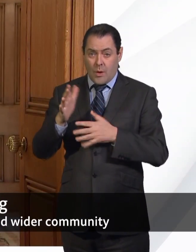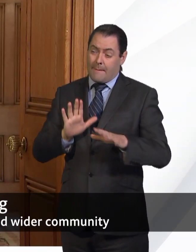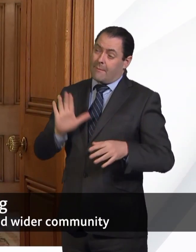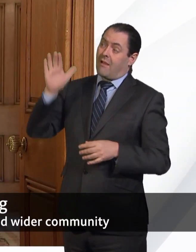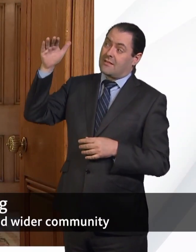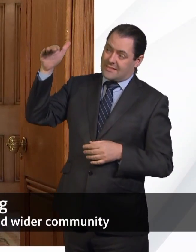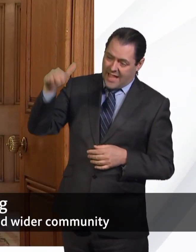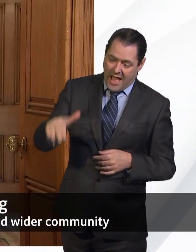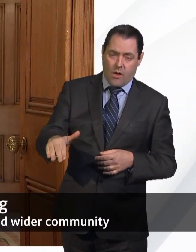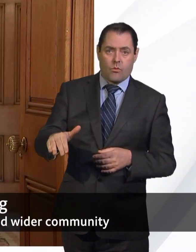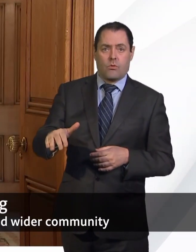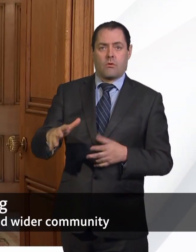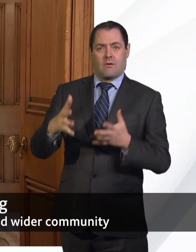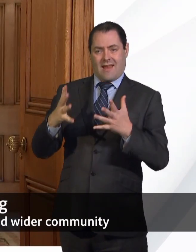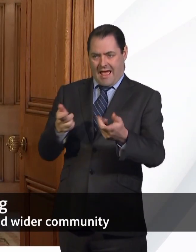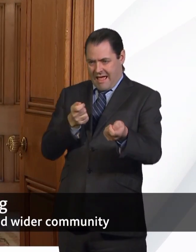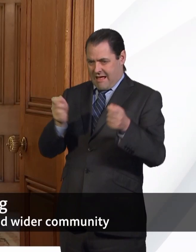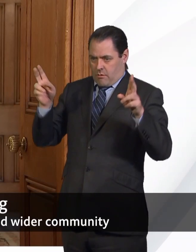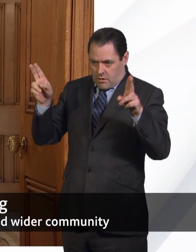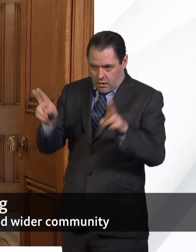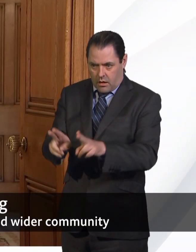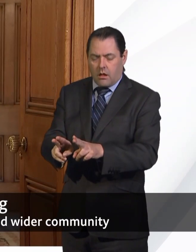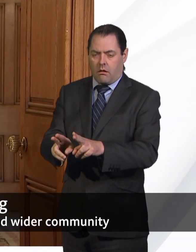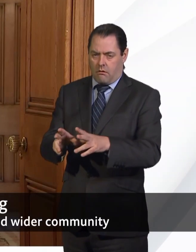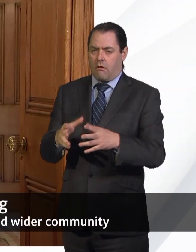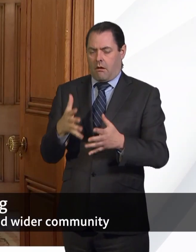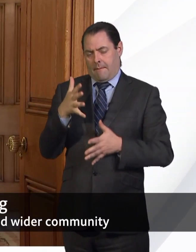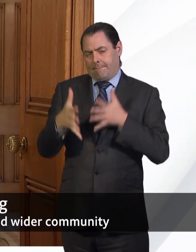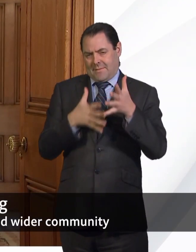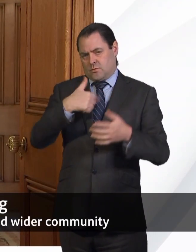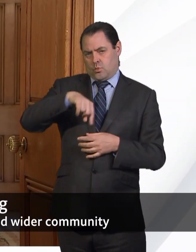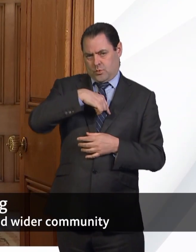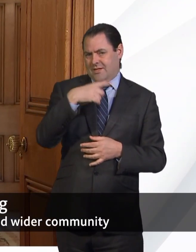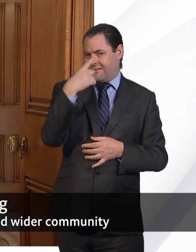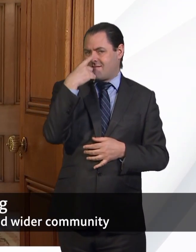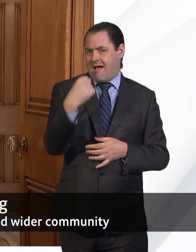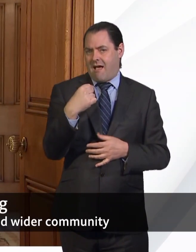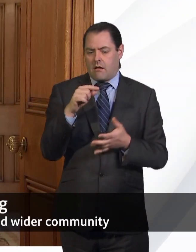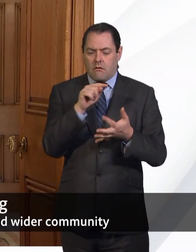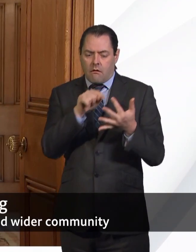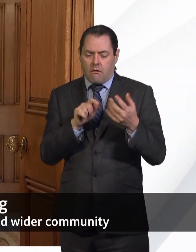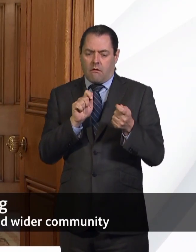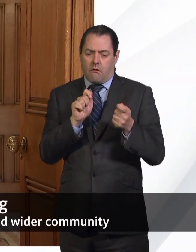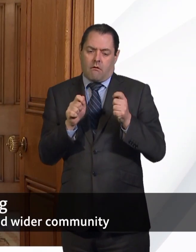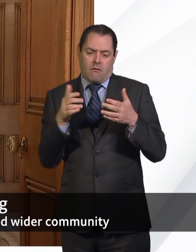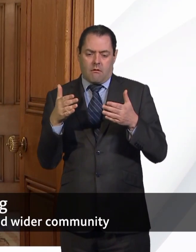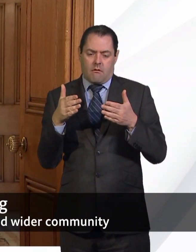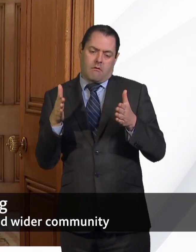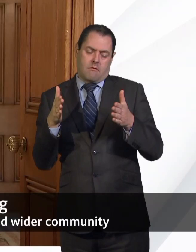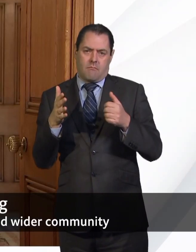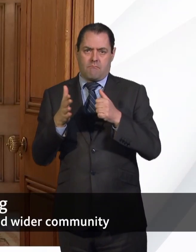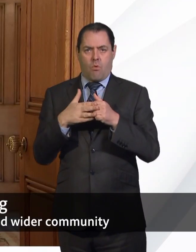this virus under control, we are able to deliver all of the adjustments and easing